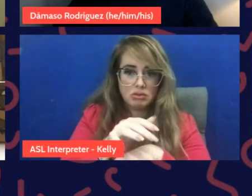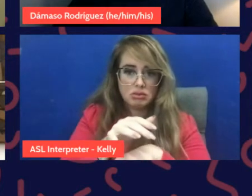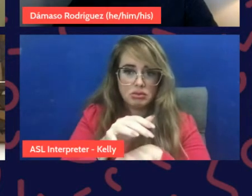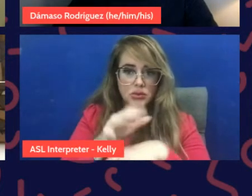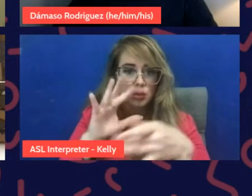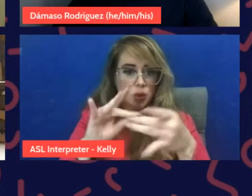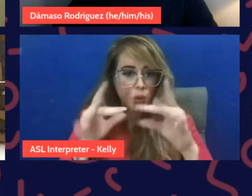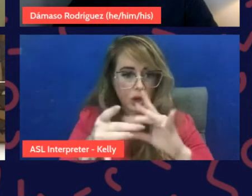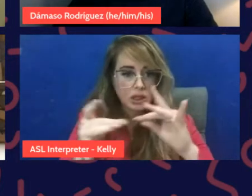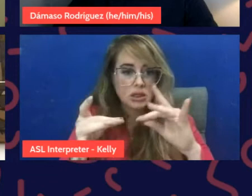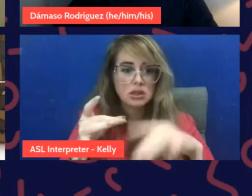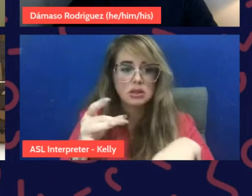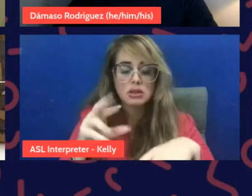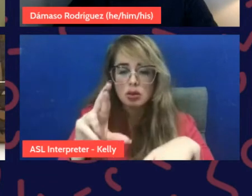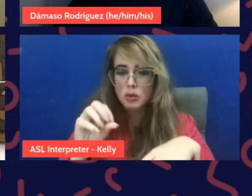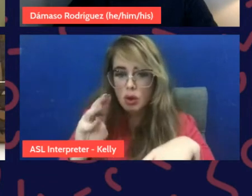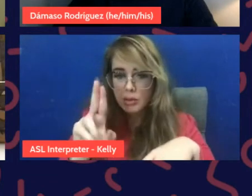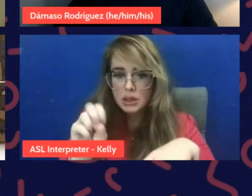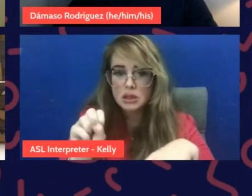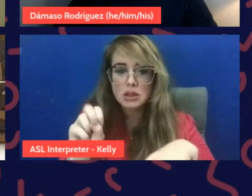of Ramon Ramos Alayos,